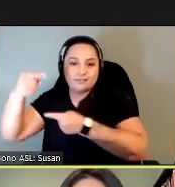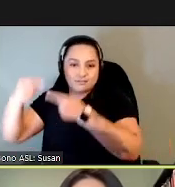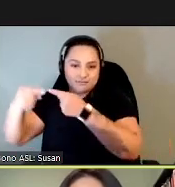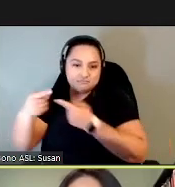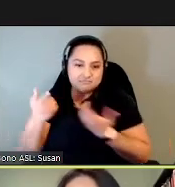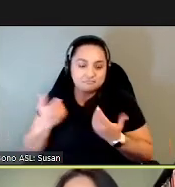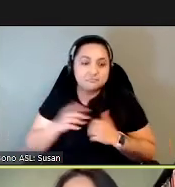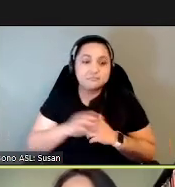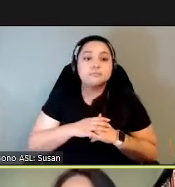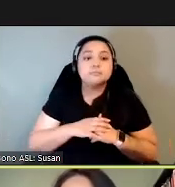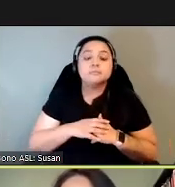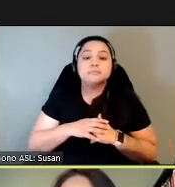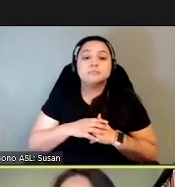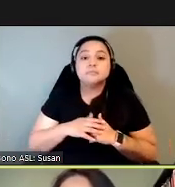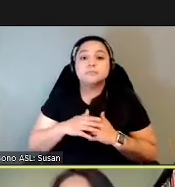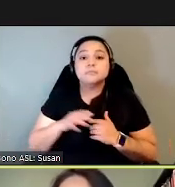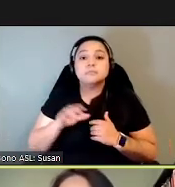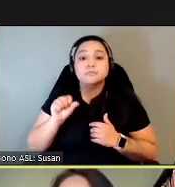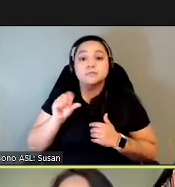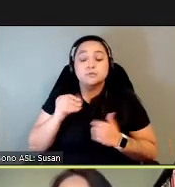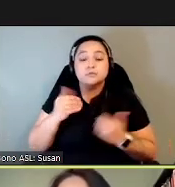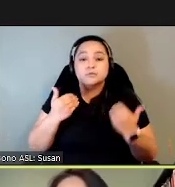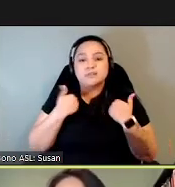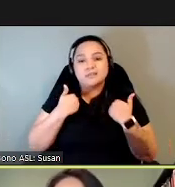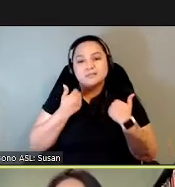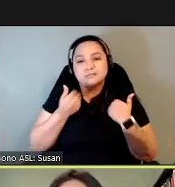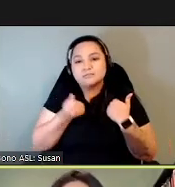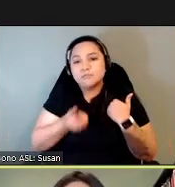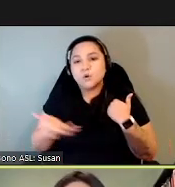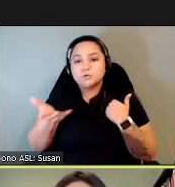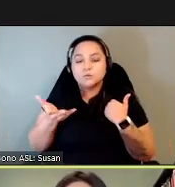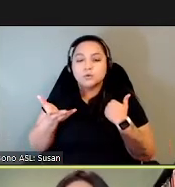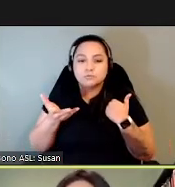multiple populations that